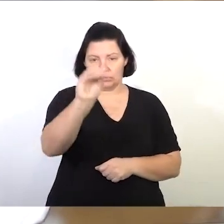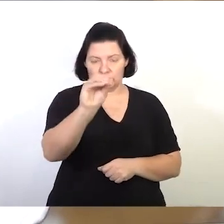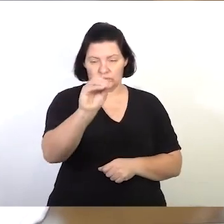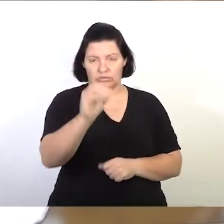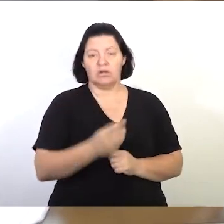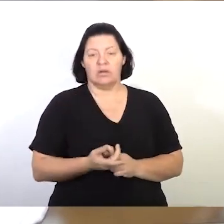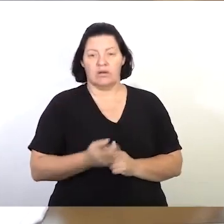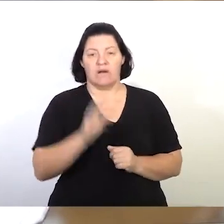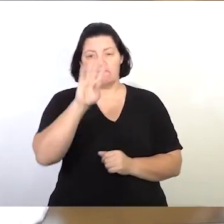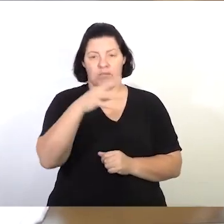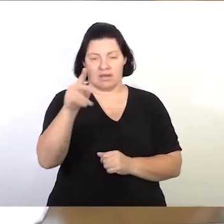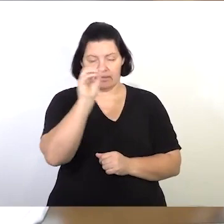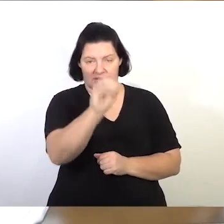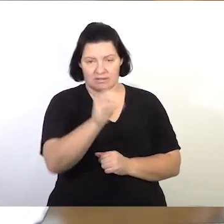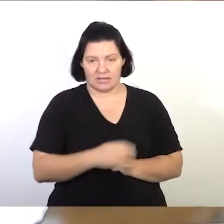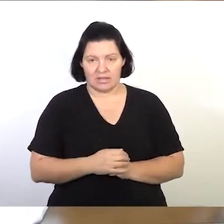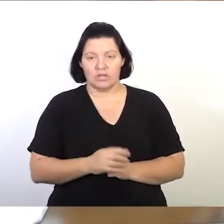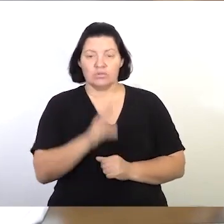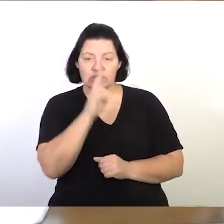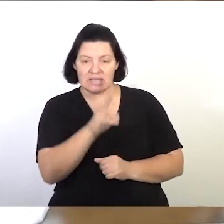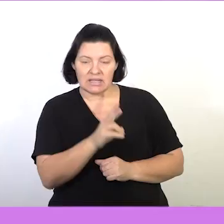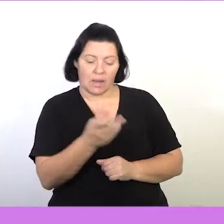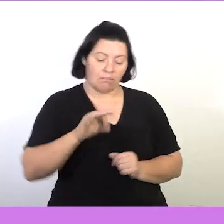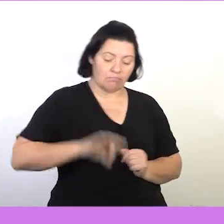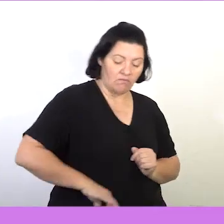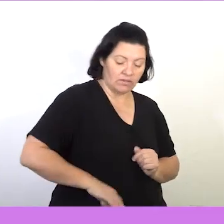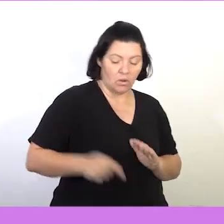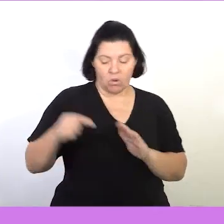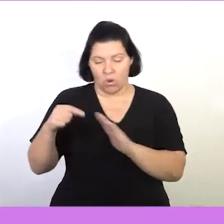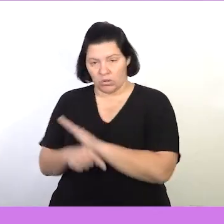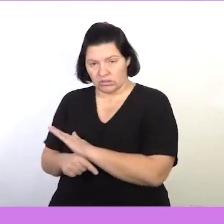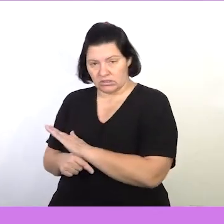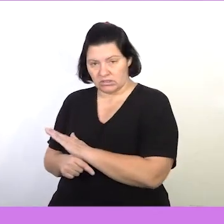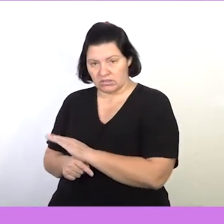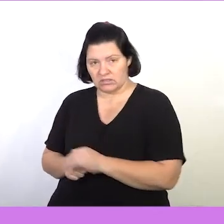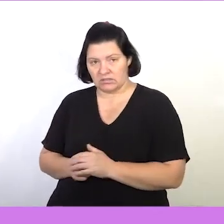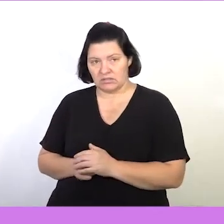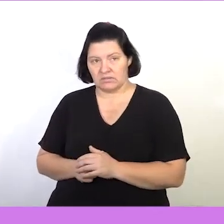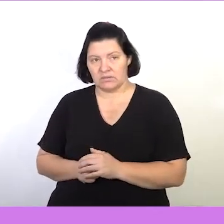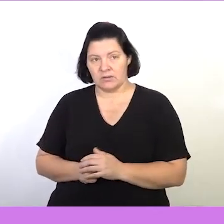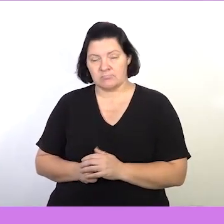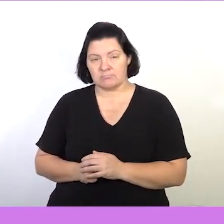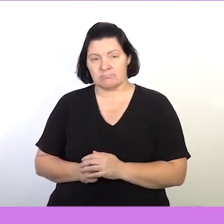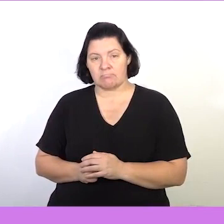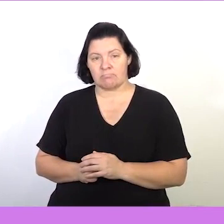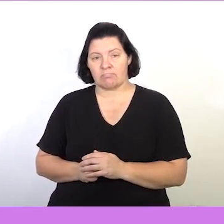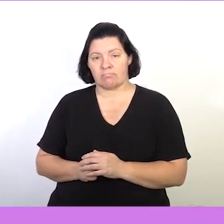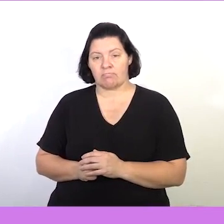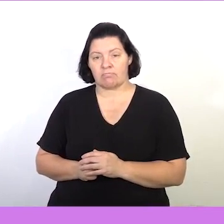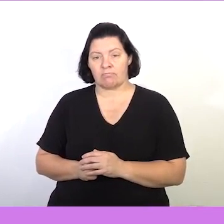1, we start with our formula. Now in order to see whether it's a profit or a